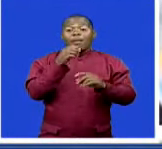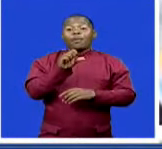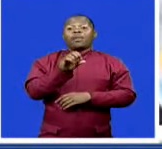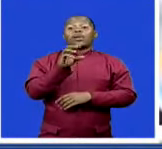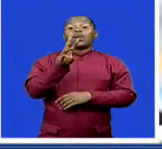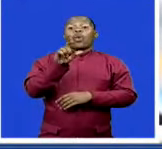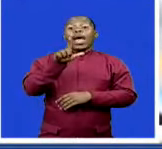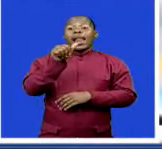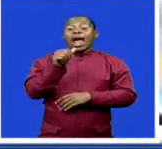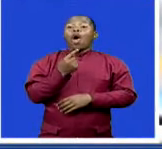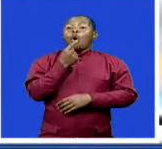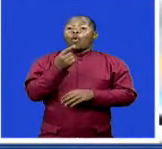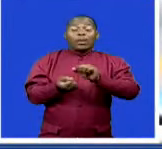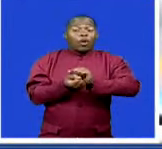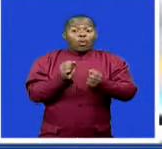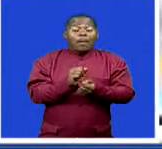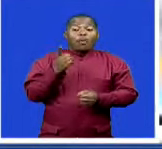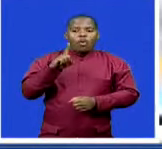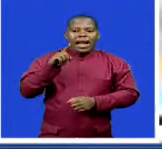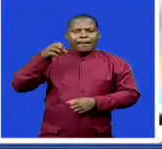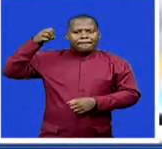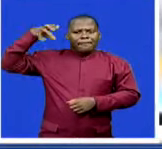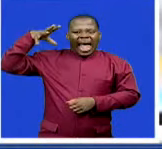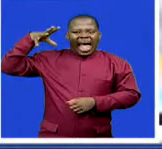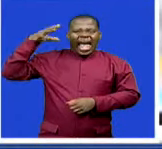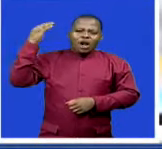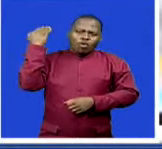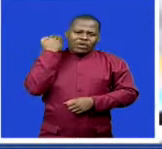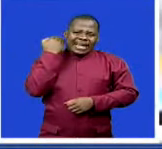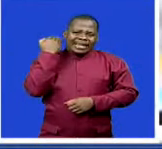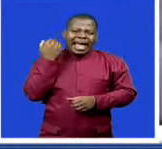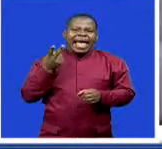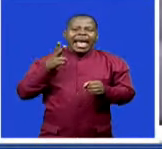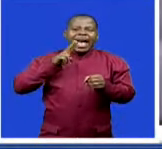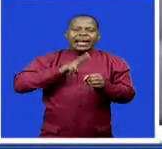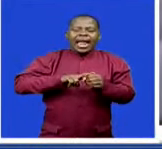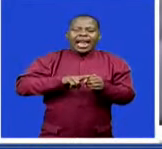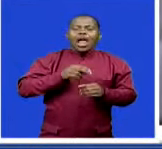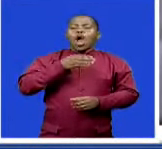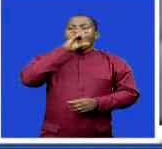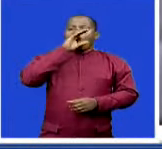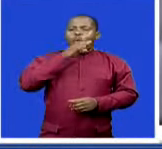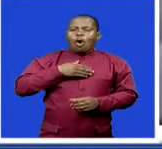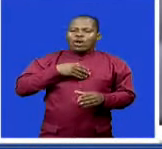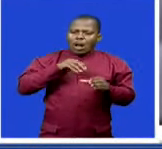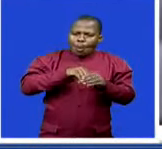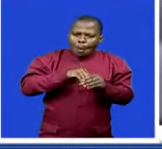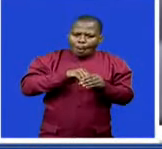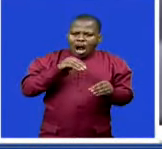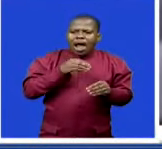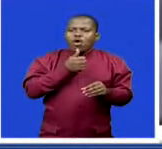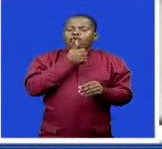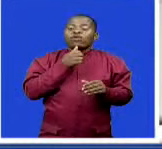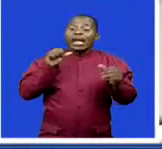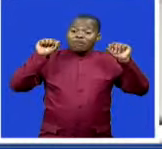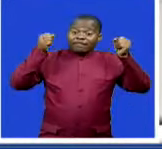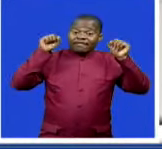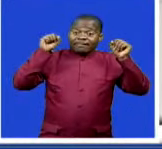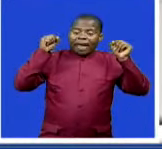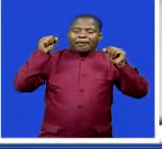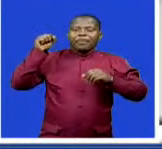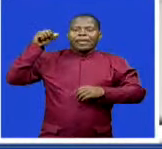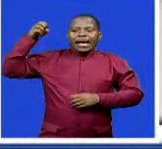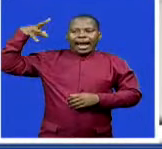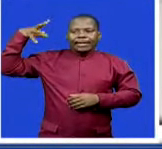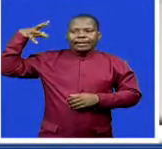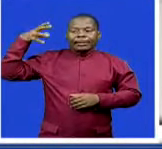that of high electricity costs, as water is drilled from the ground and pumped with an electric pump. The scheme